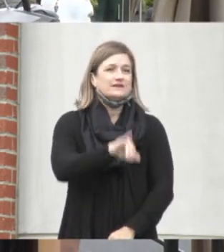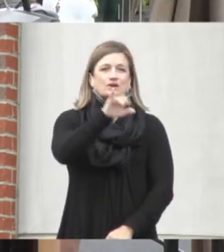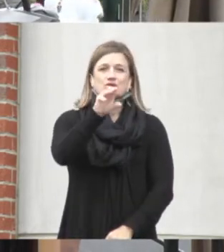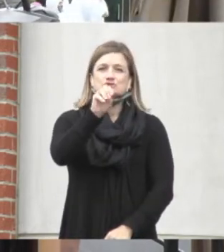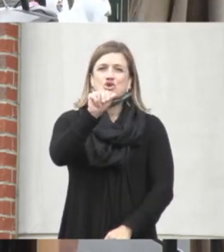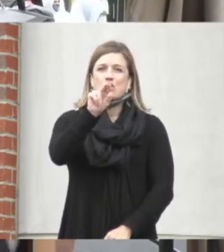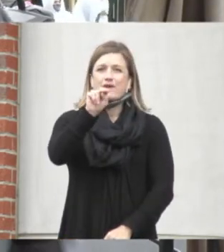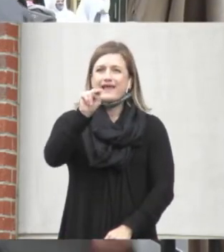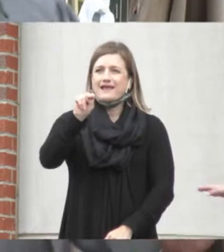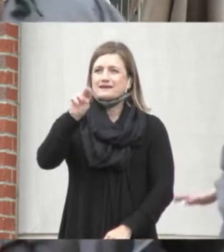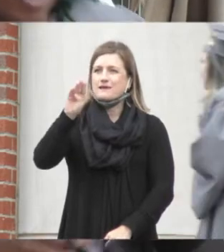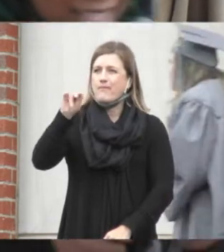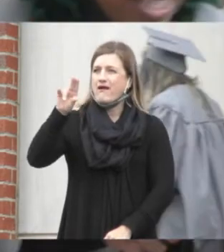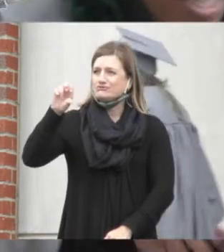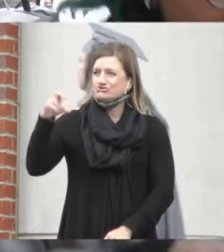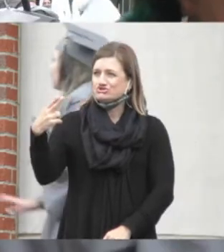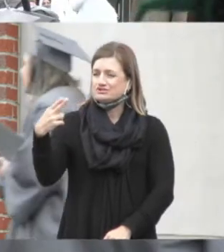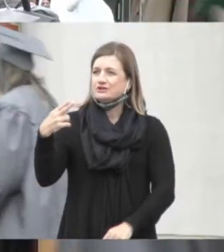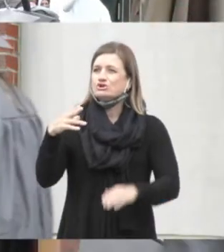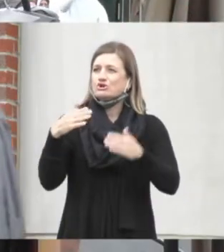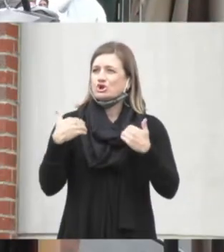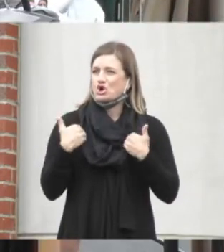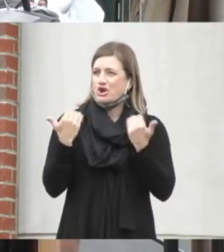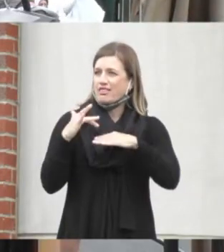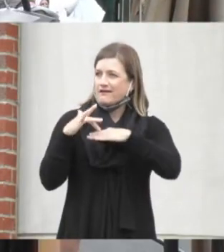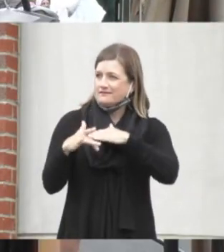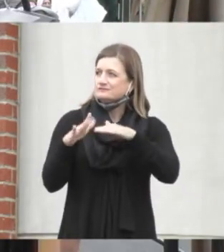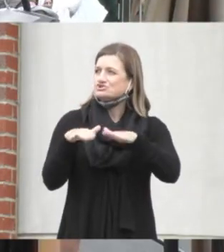Joanne Bunch, Early Childhood Education.